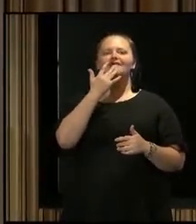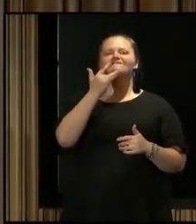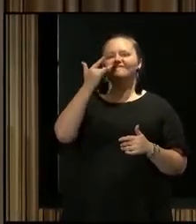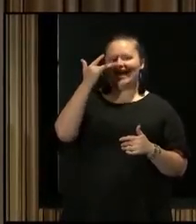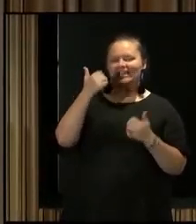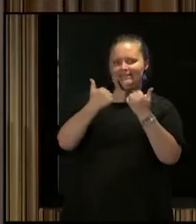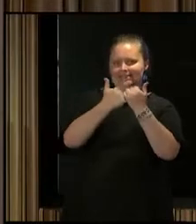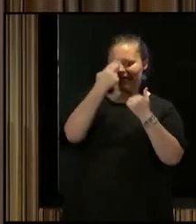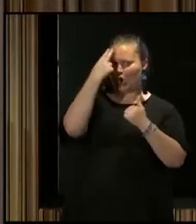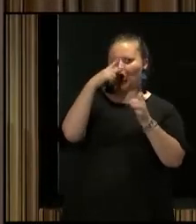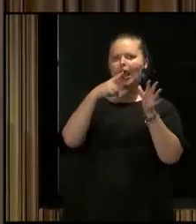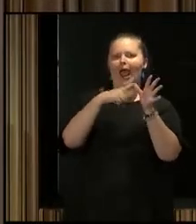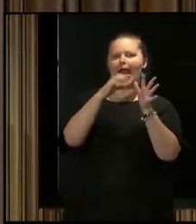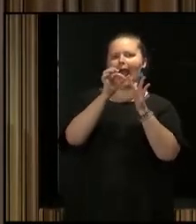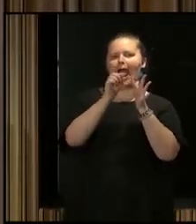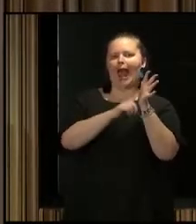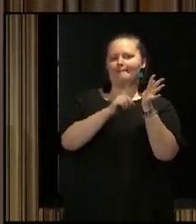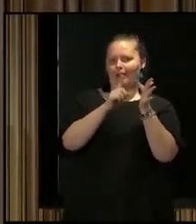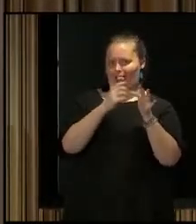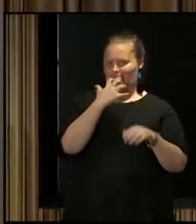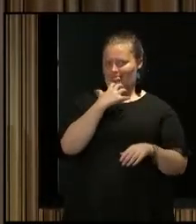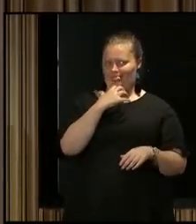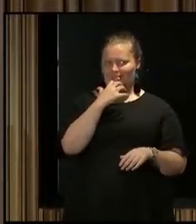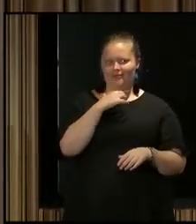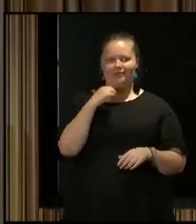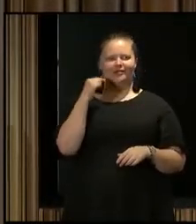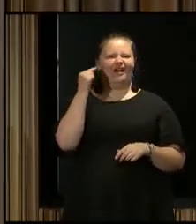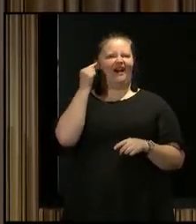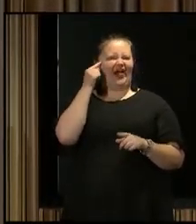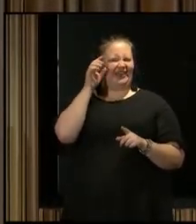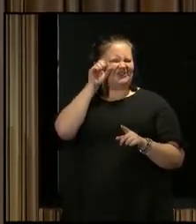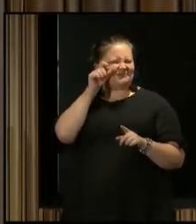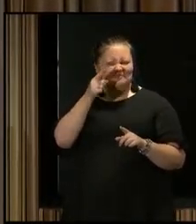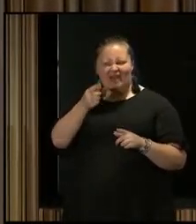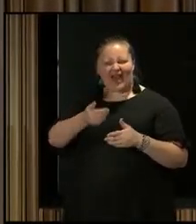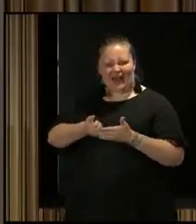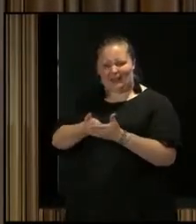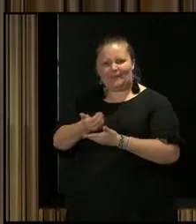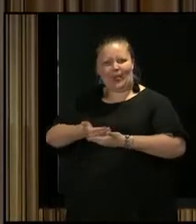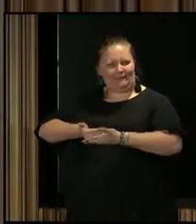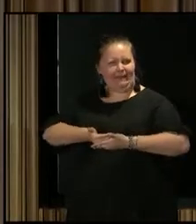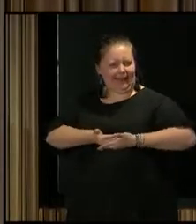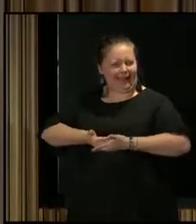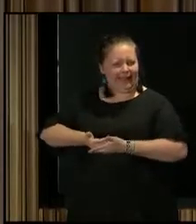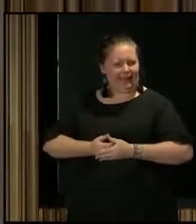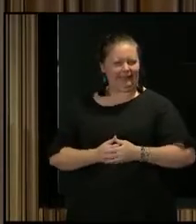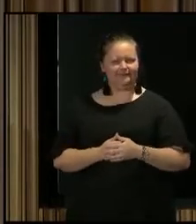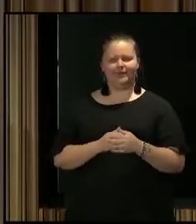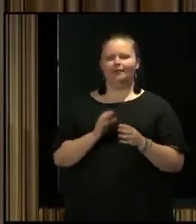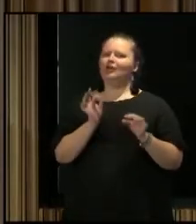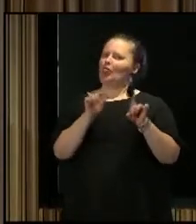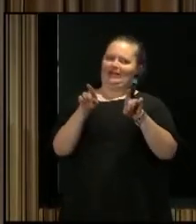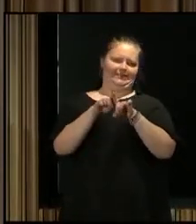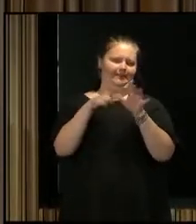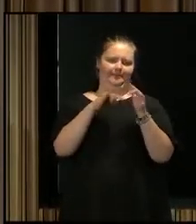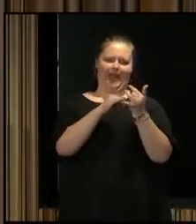Apple. I think it was when Gwyneth and Chris had just had, you know, so. But I didn't go quite as far as Astrid.